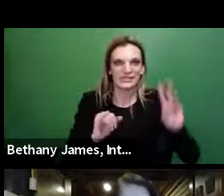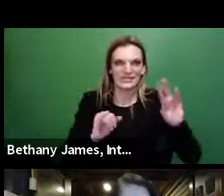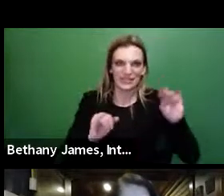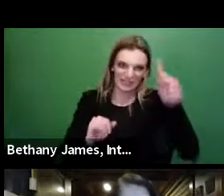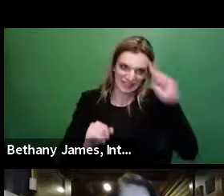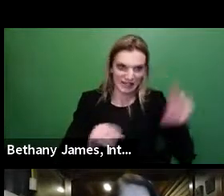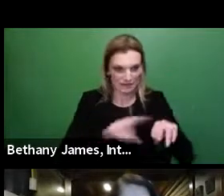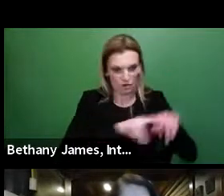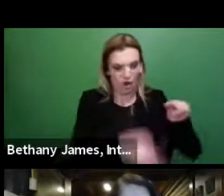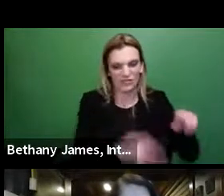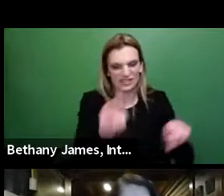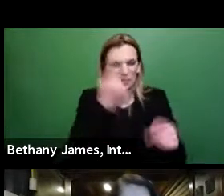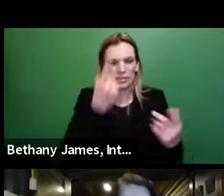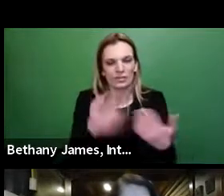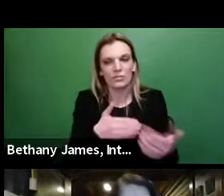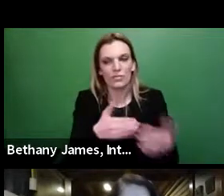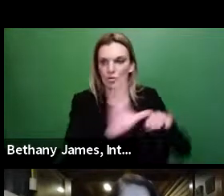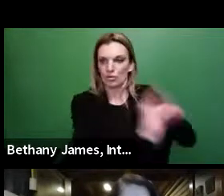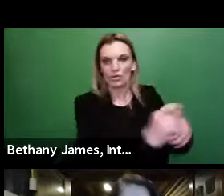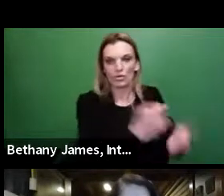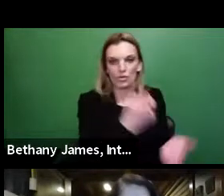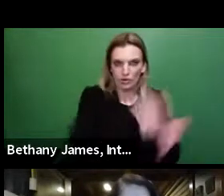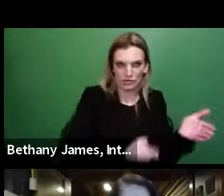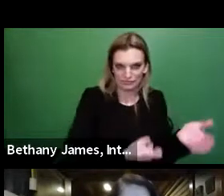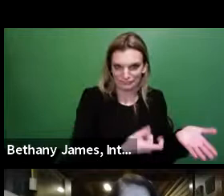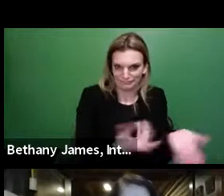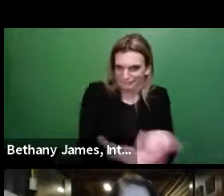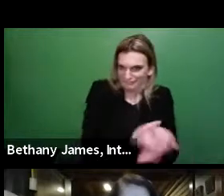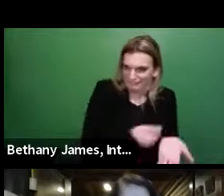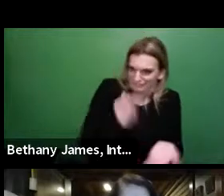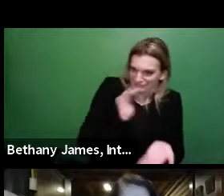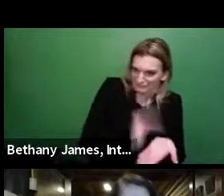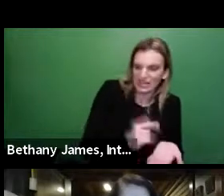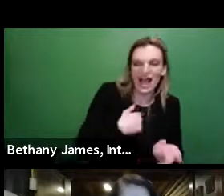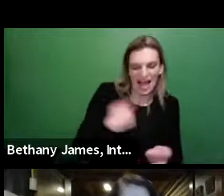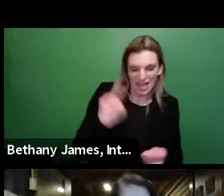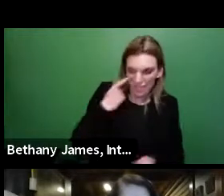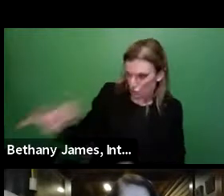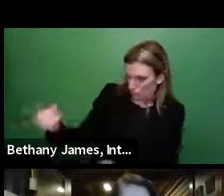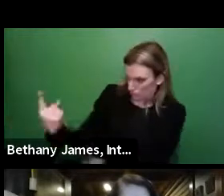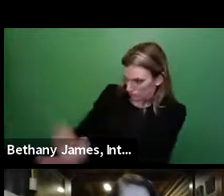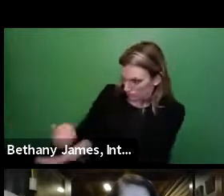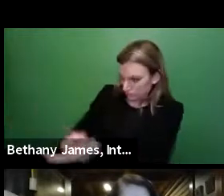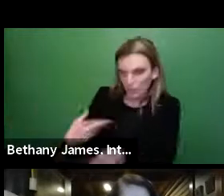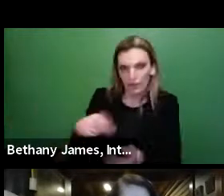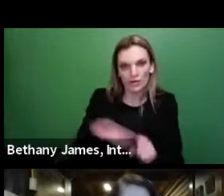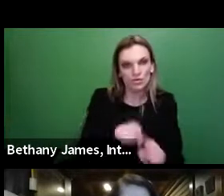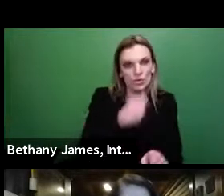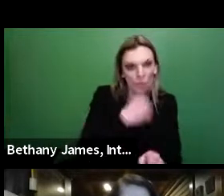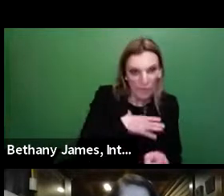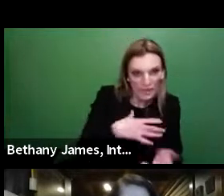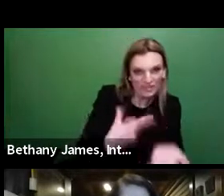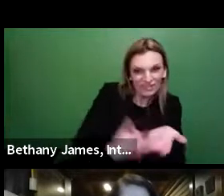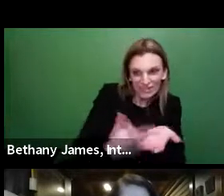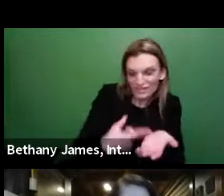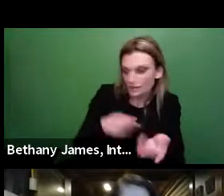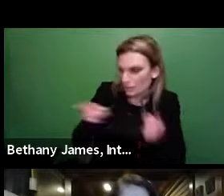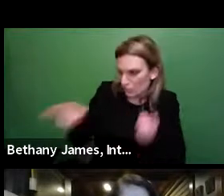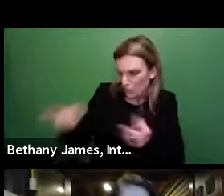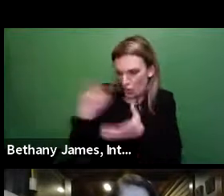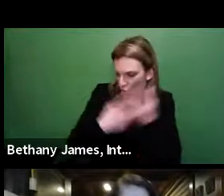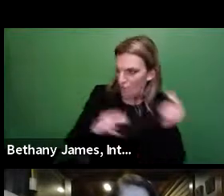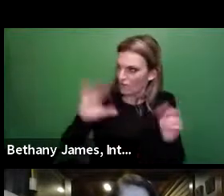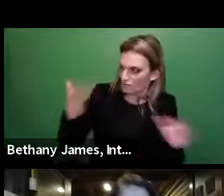that's something that will intersect between all the work that we do. And I'm very happy that Commissioner Reyes and the commission we heard